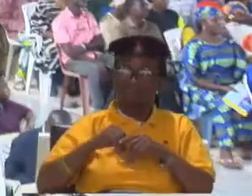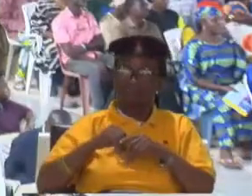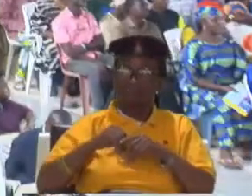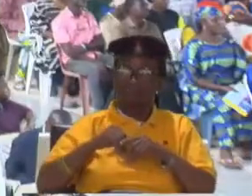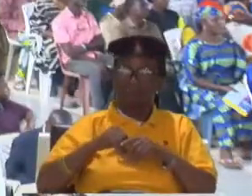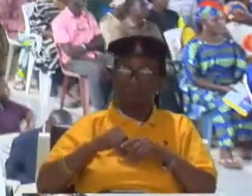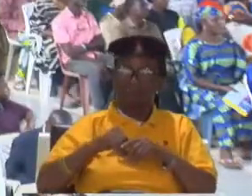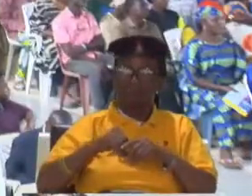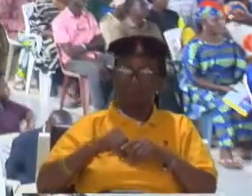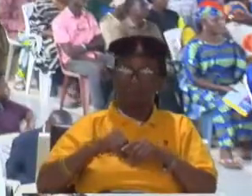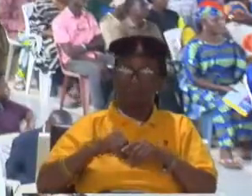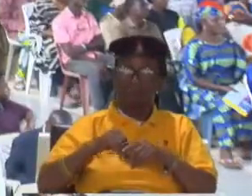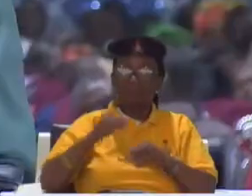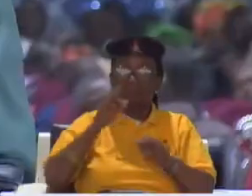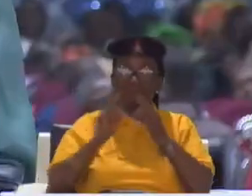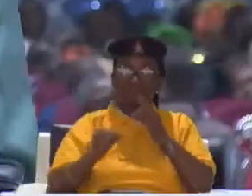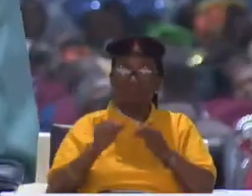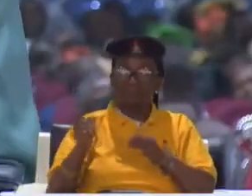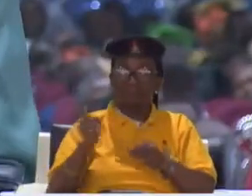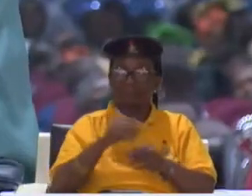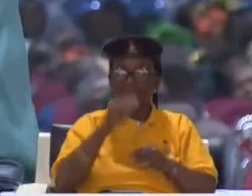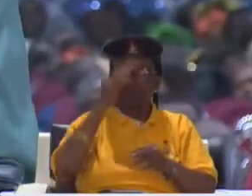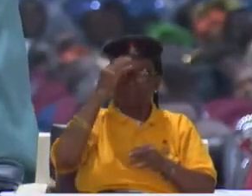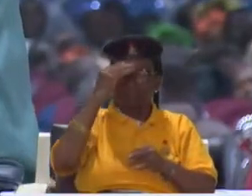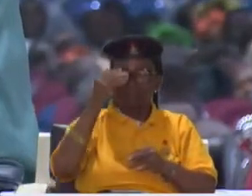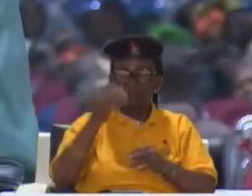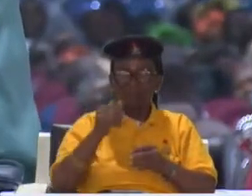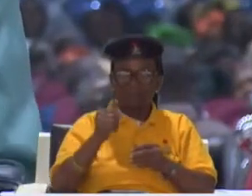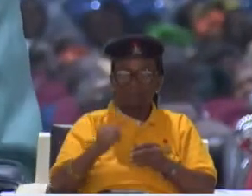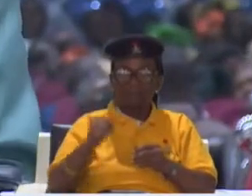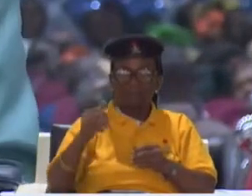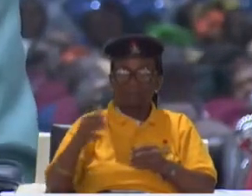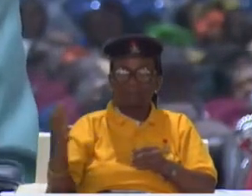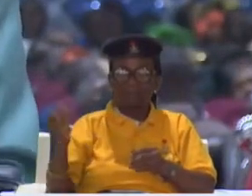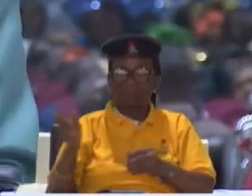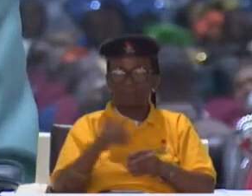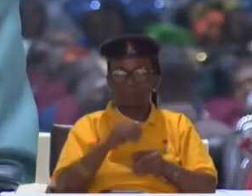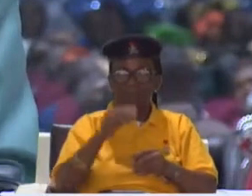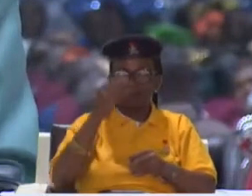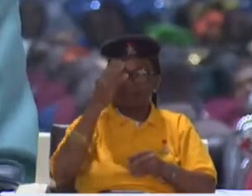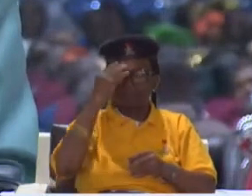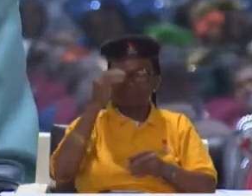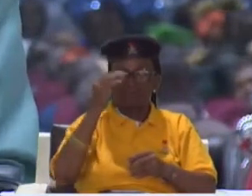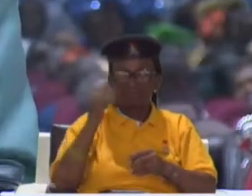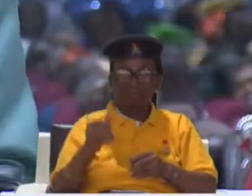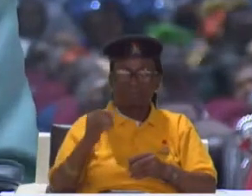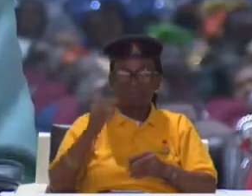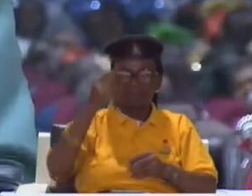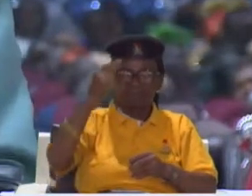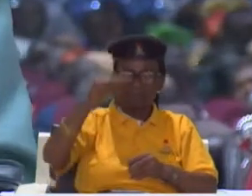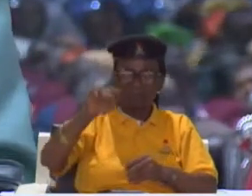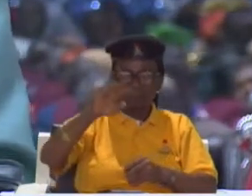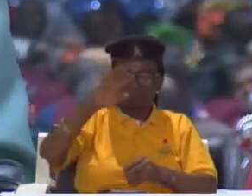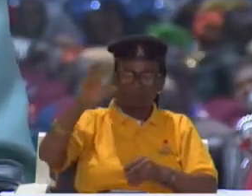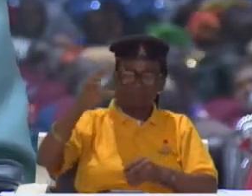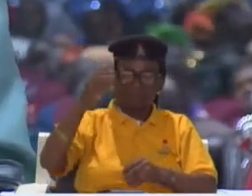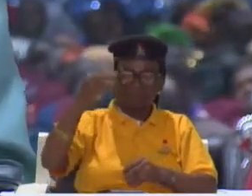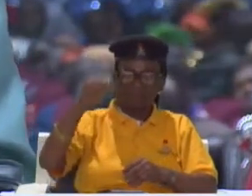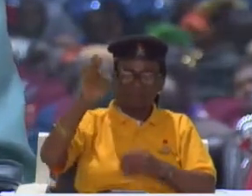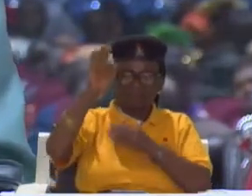At least if you know anything about me, you know by the grace of God, I normally prepare my